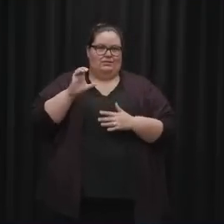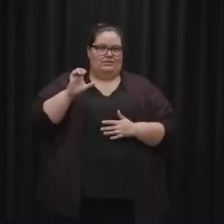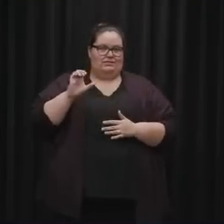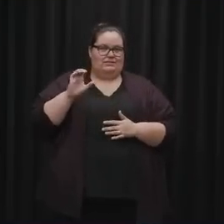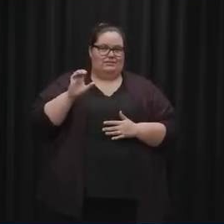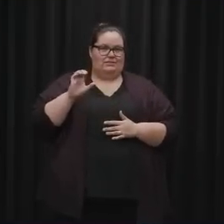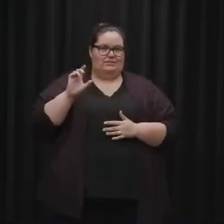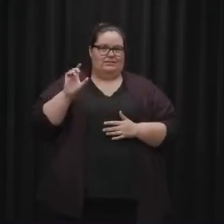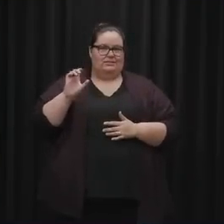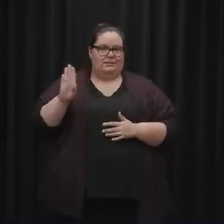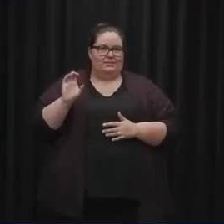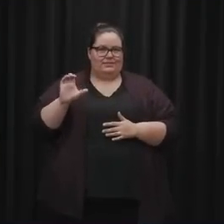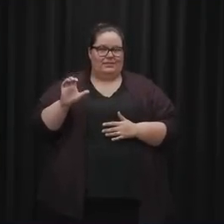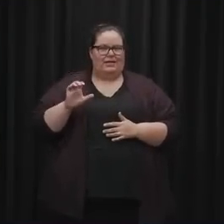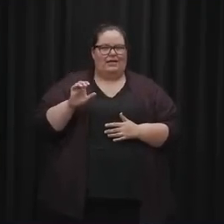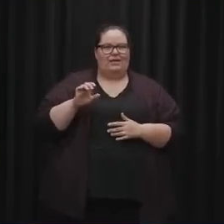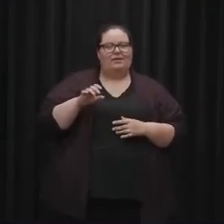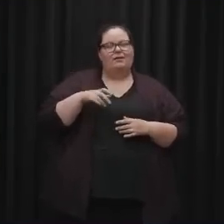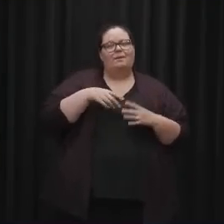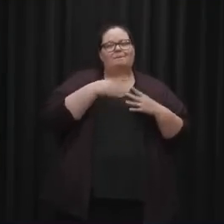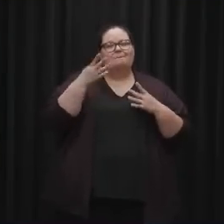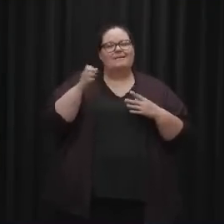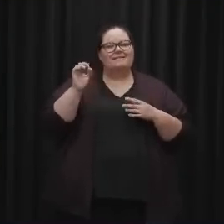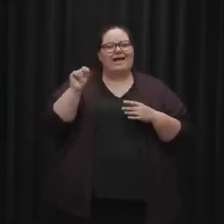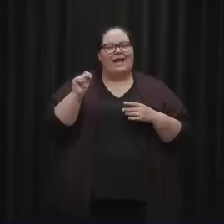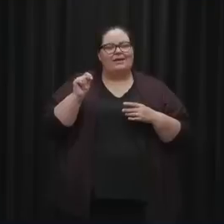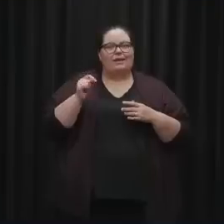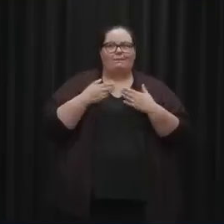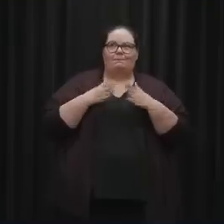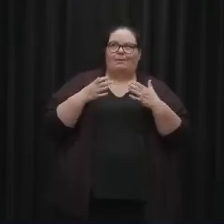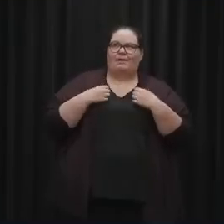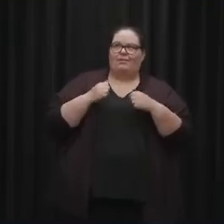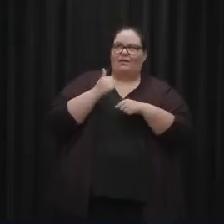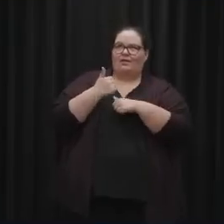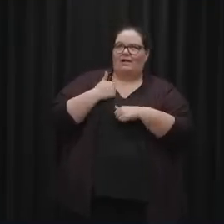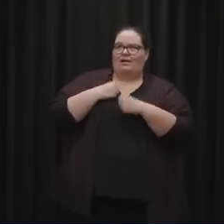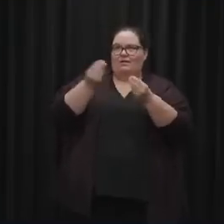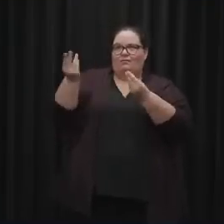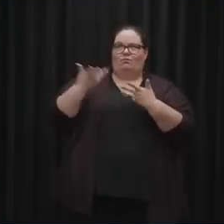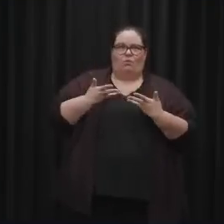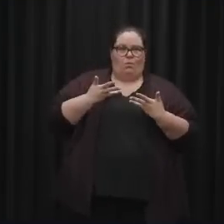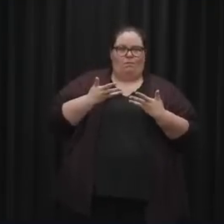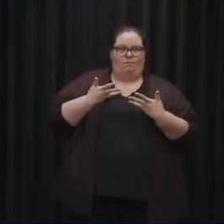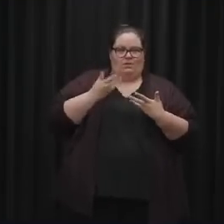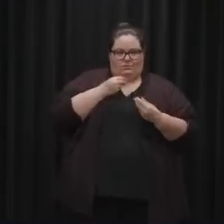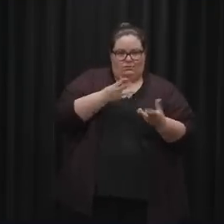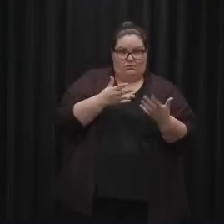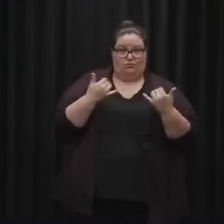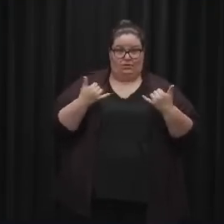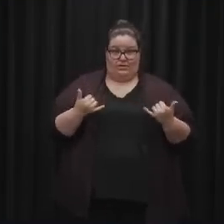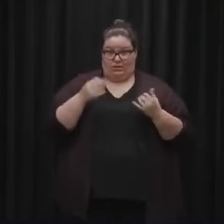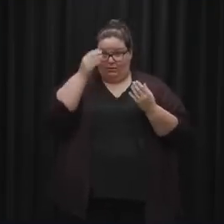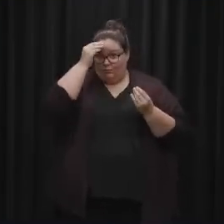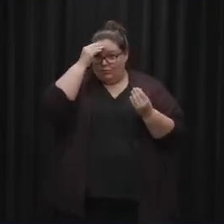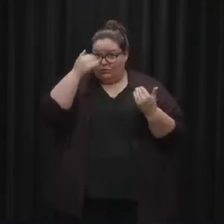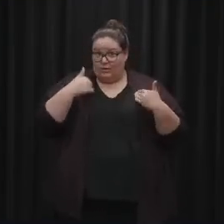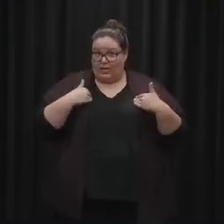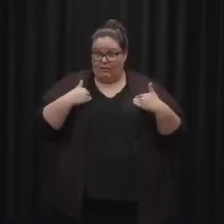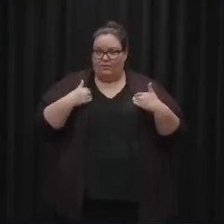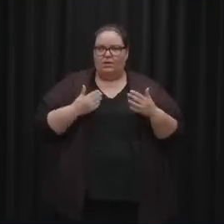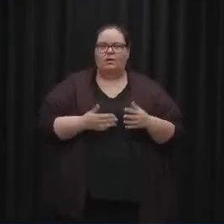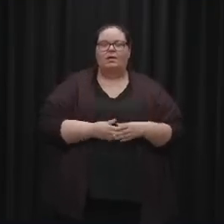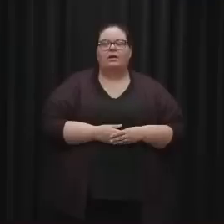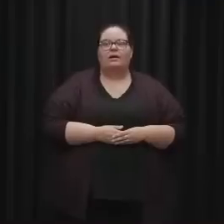CDC and PHAC, Public Health Agency of Canada, and then Public Health Agency of Canada then gives us the information. So as of right now, the information that we